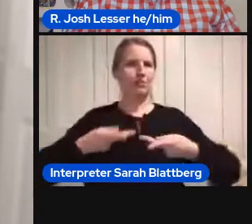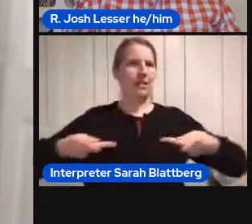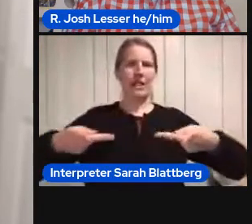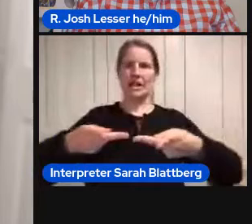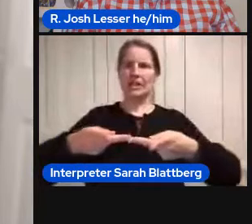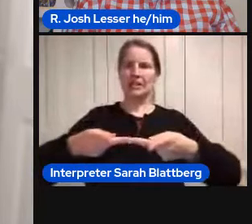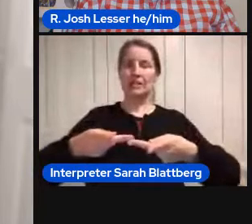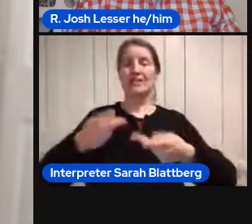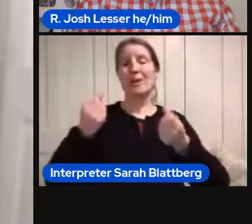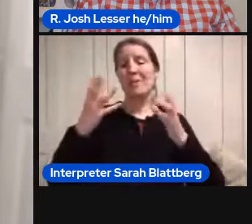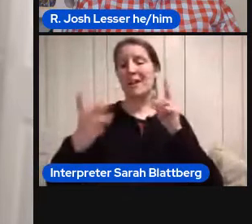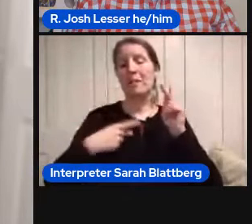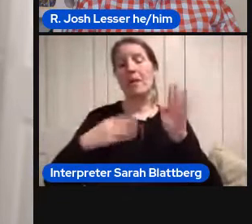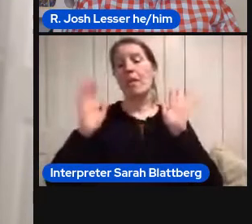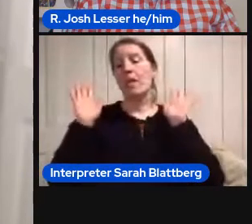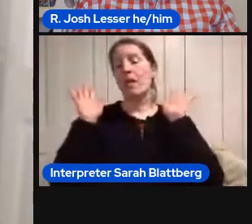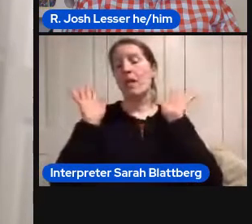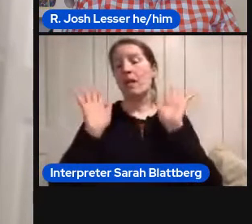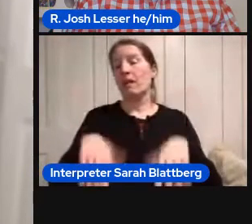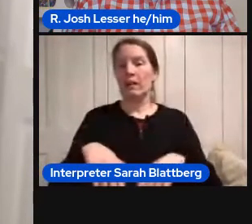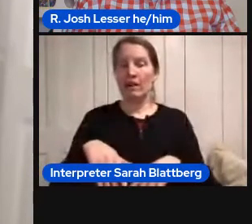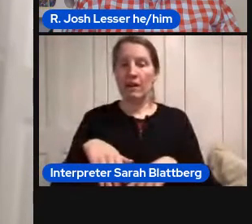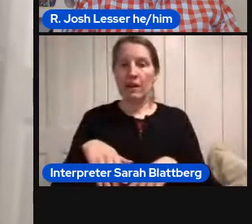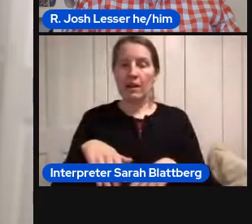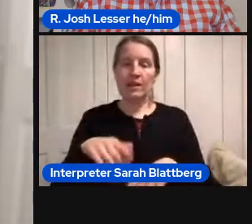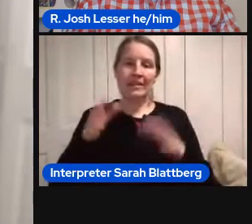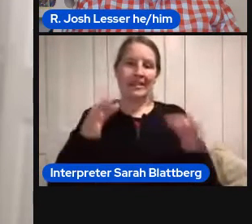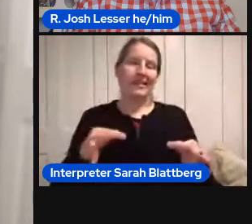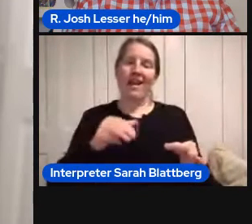to opt out of the Jewish experience.